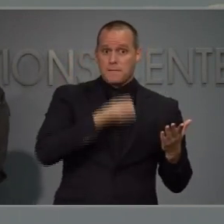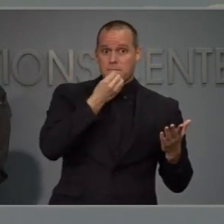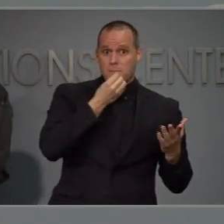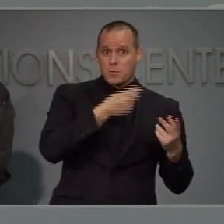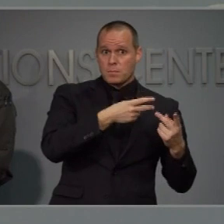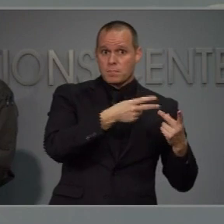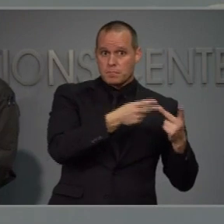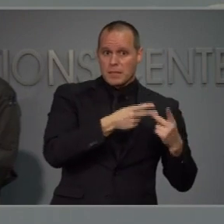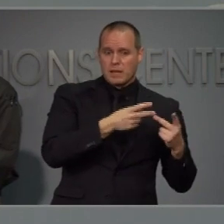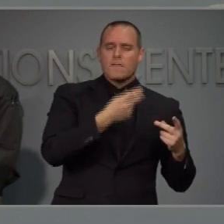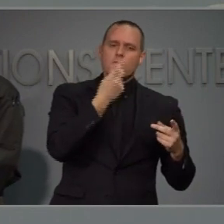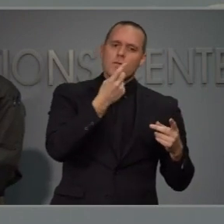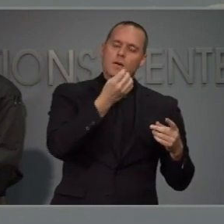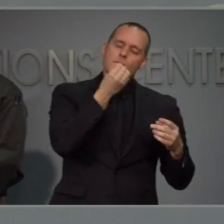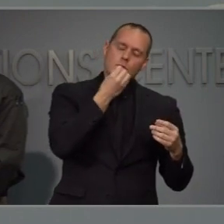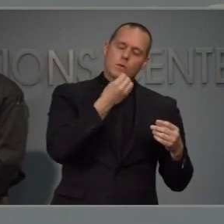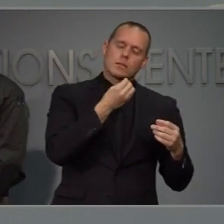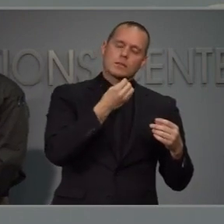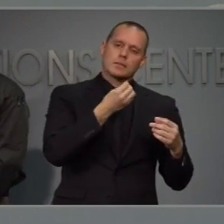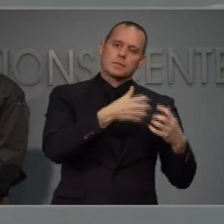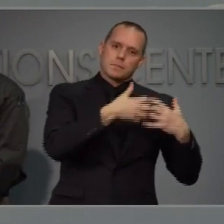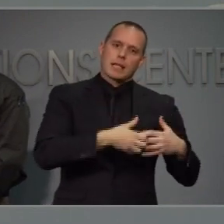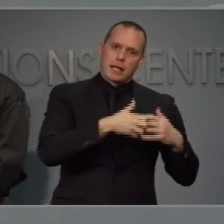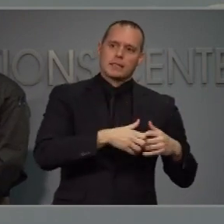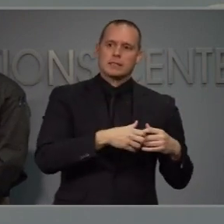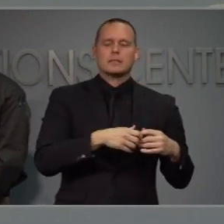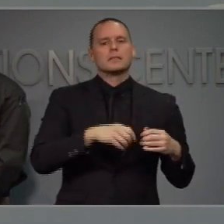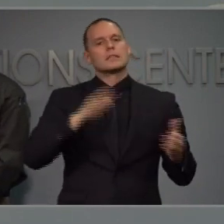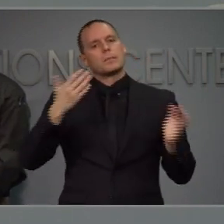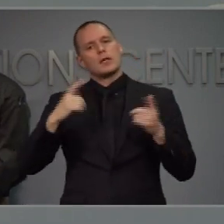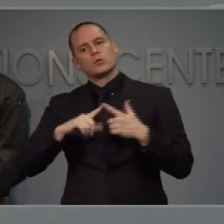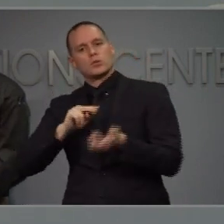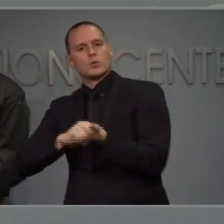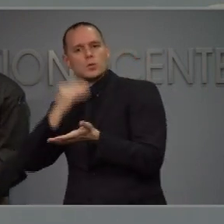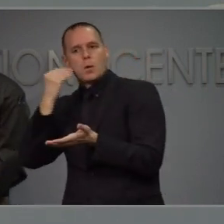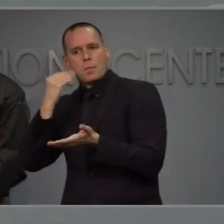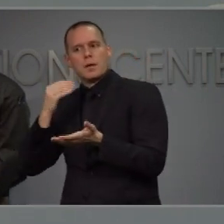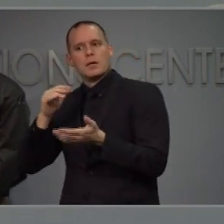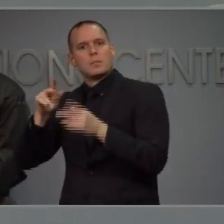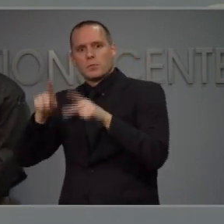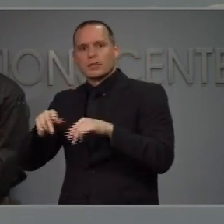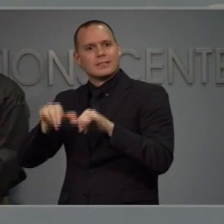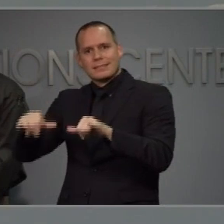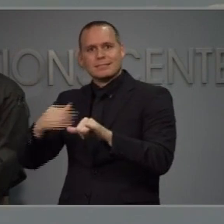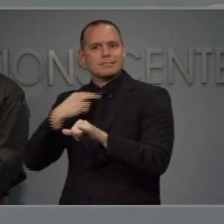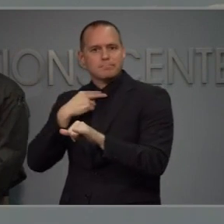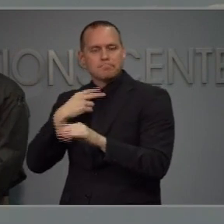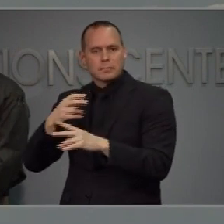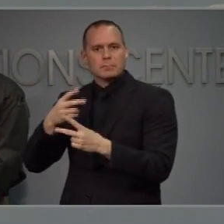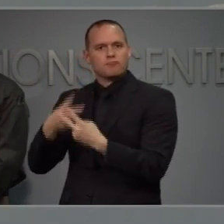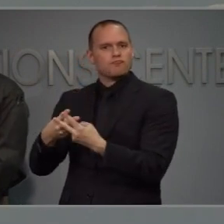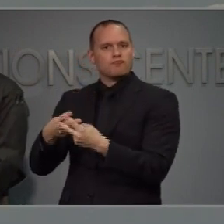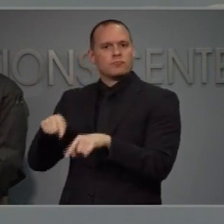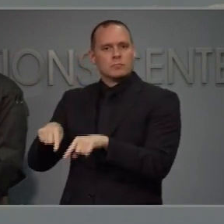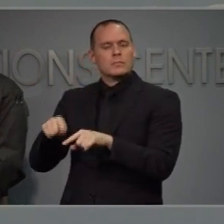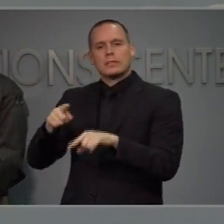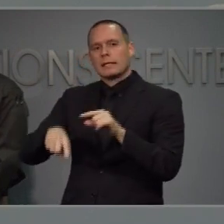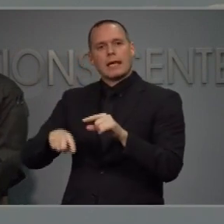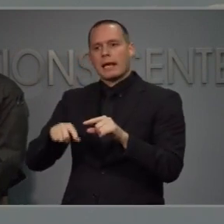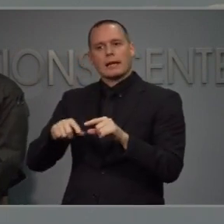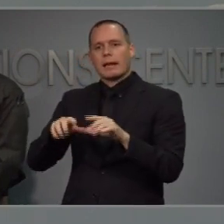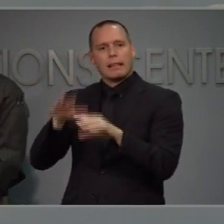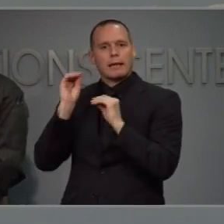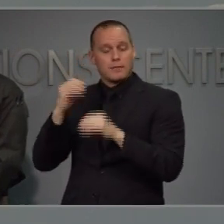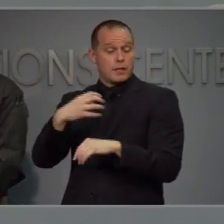the difference that we see in a congregate setting where someone can't leave, right? In our nursing homes, our patients don't leave. In our prisons,